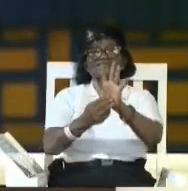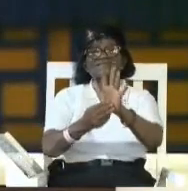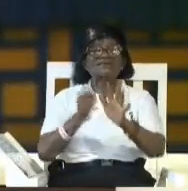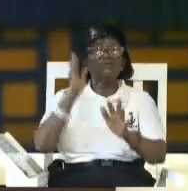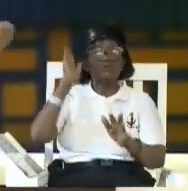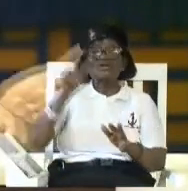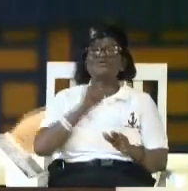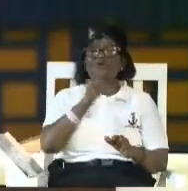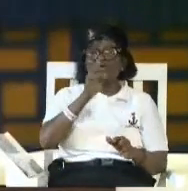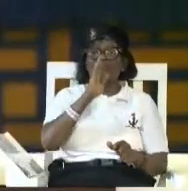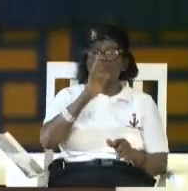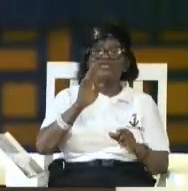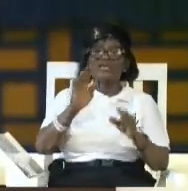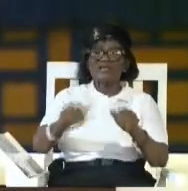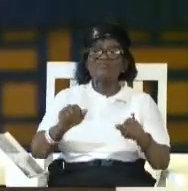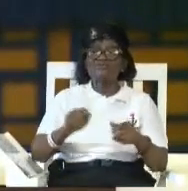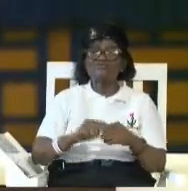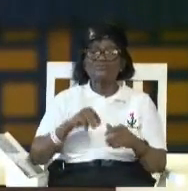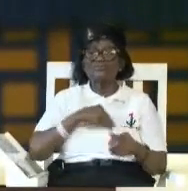minister to each wife